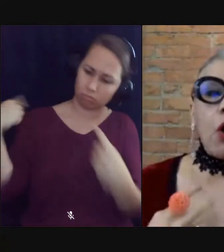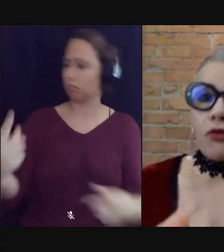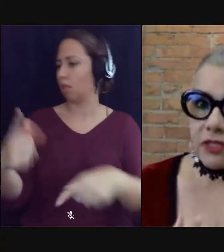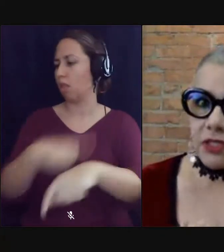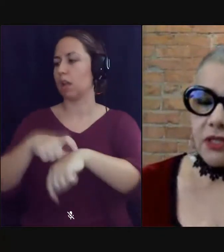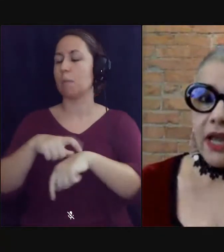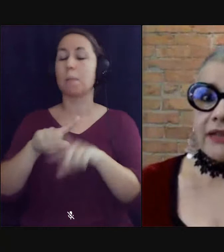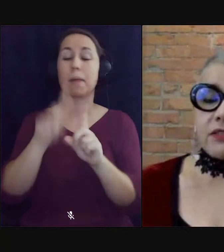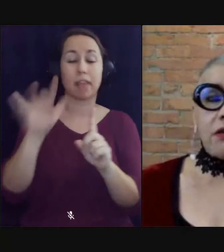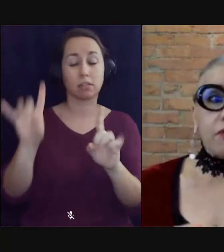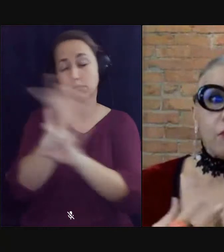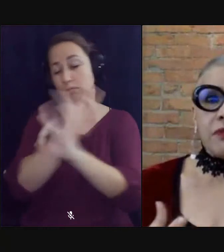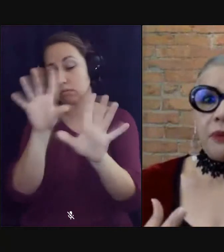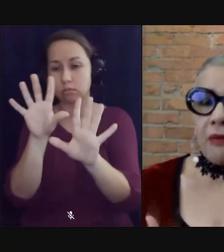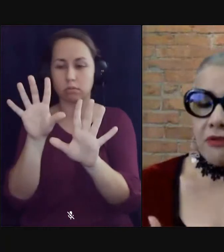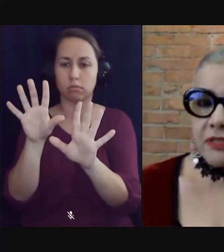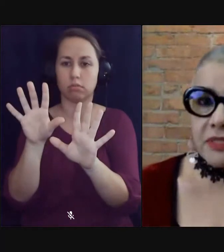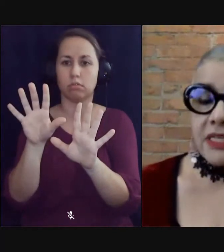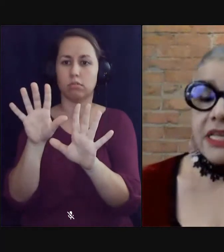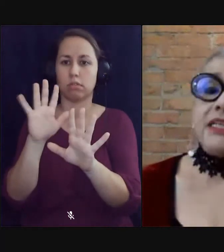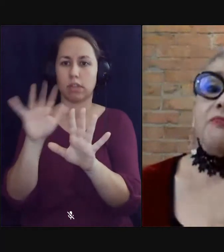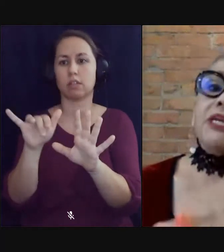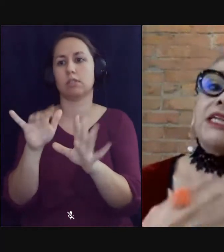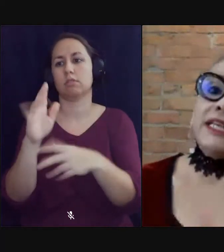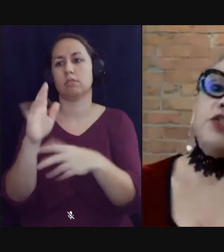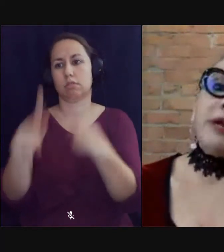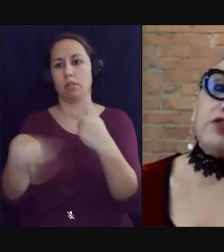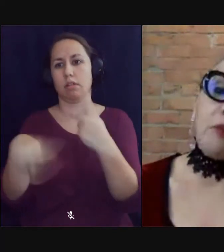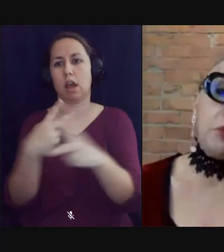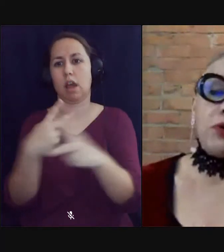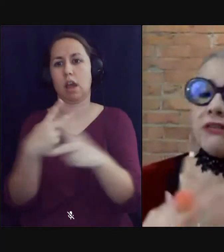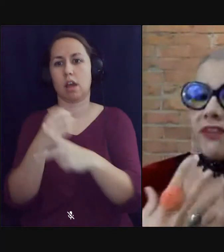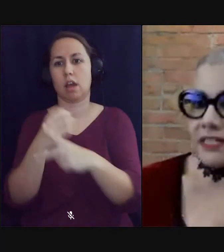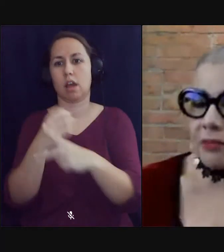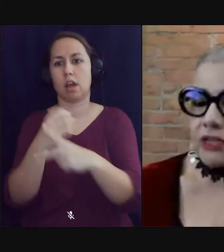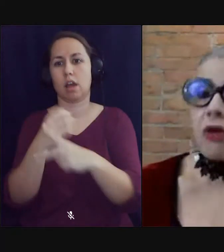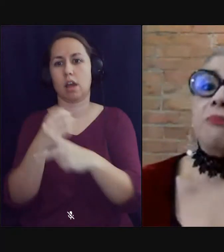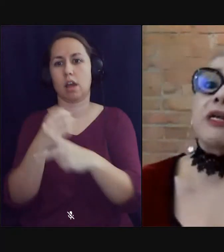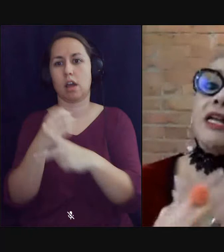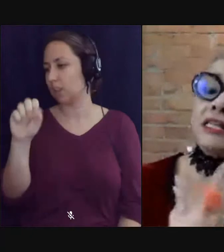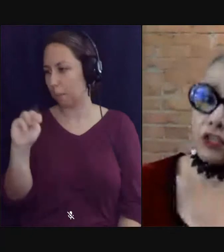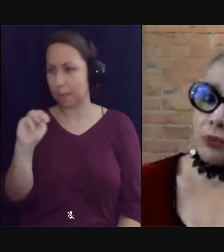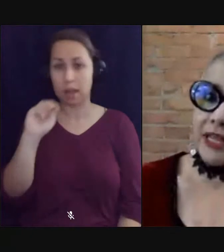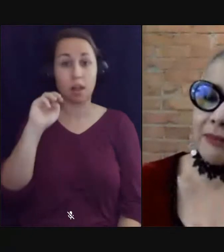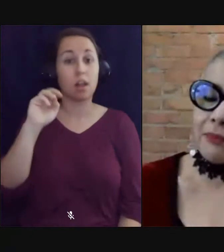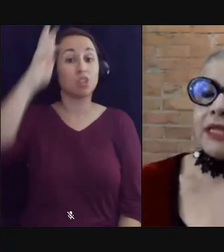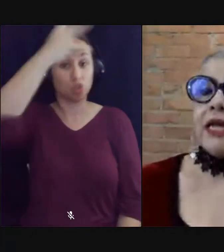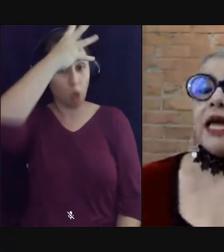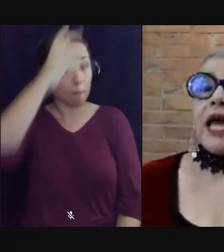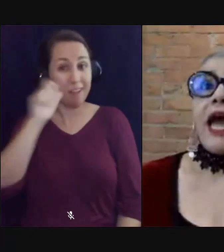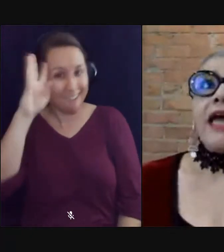the horrors and a form of the barbarisms that have been unleashed by Trump, not invented by Trump, but unleashed by